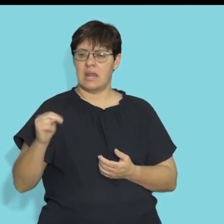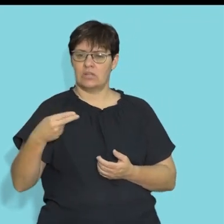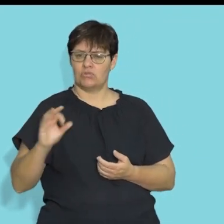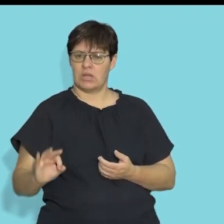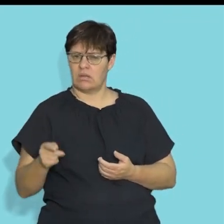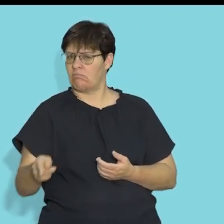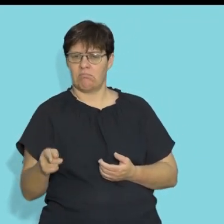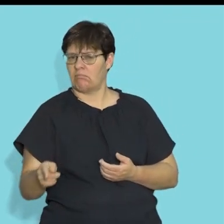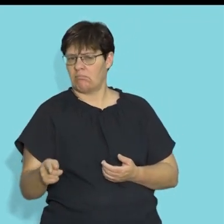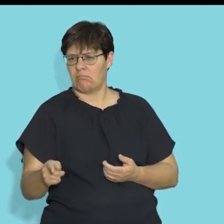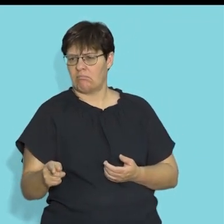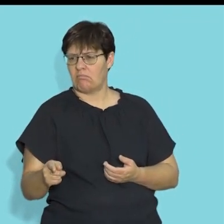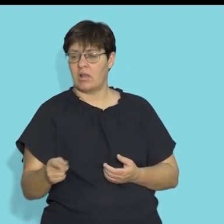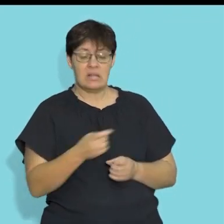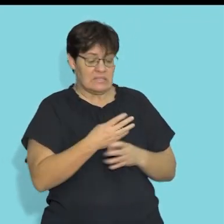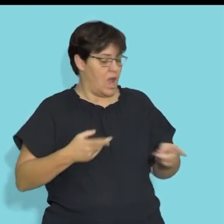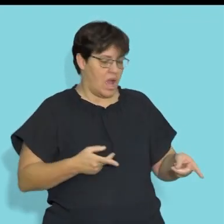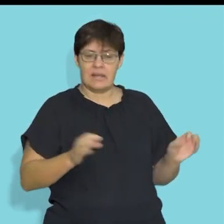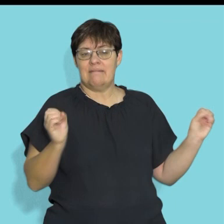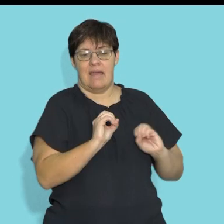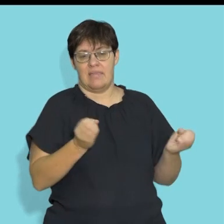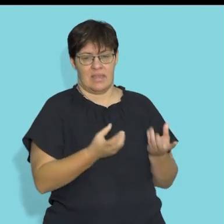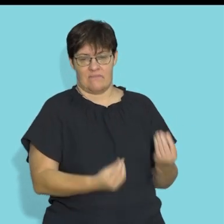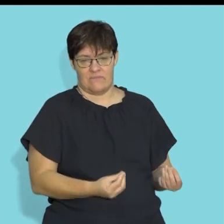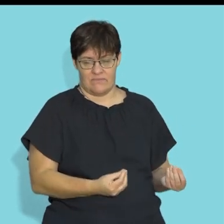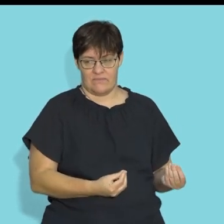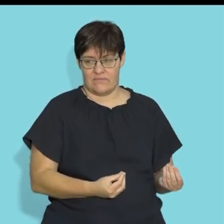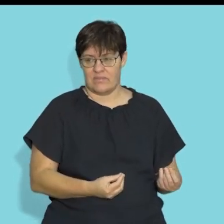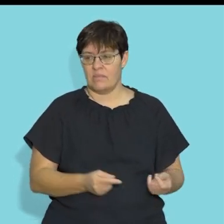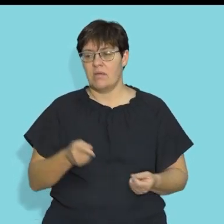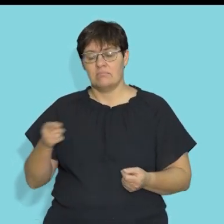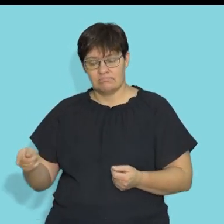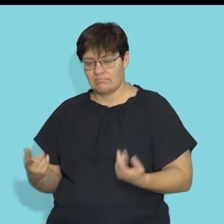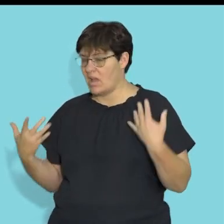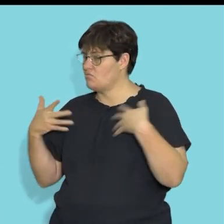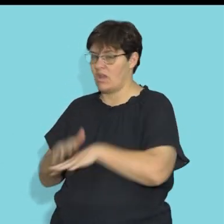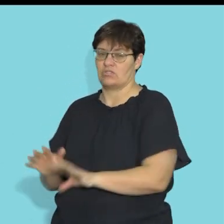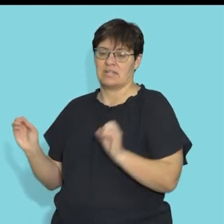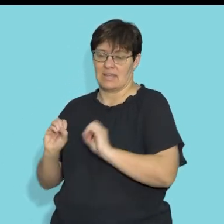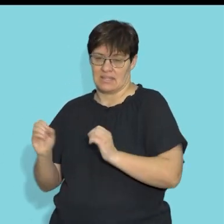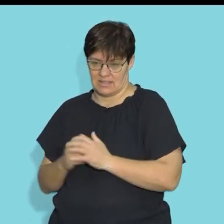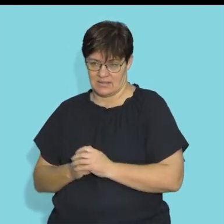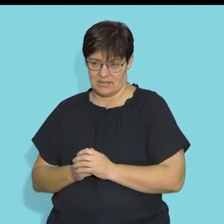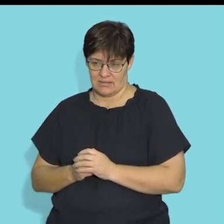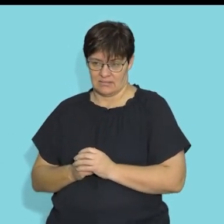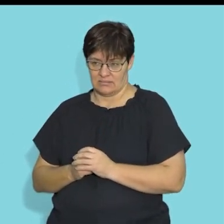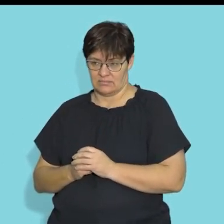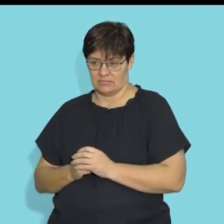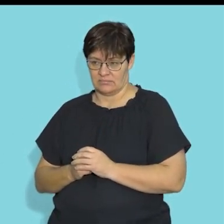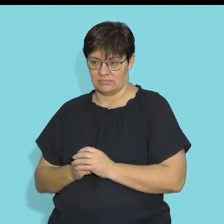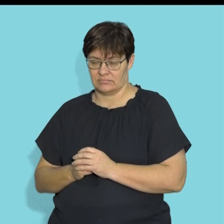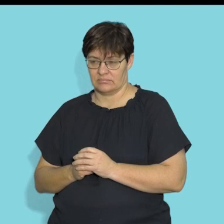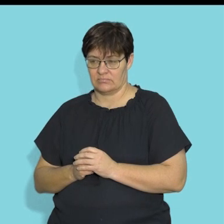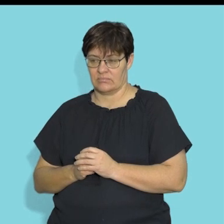the beginning, there is no ammonia, therefore there will be no reaction. Not just